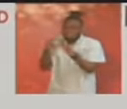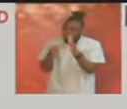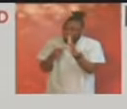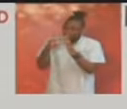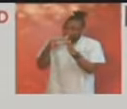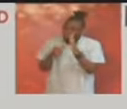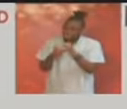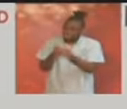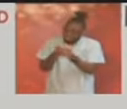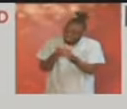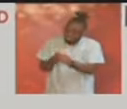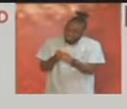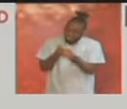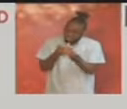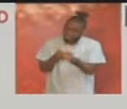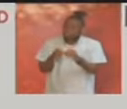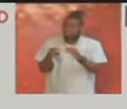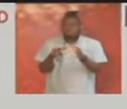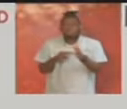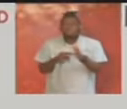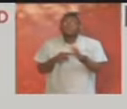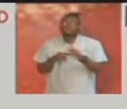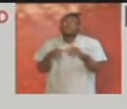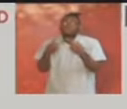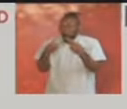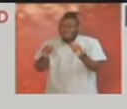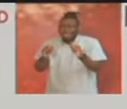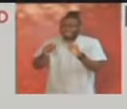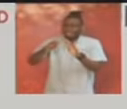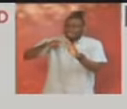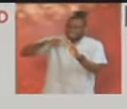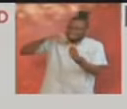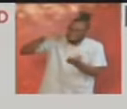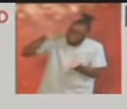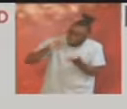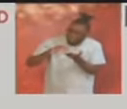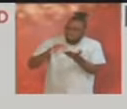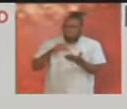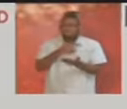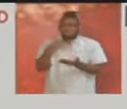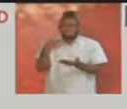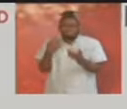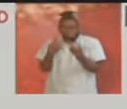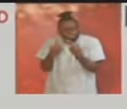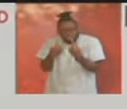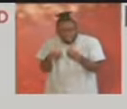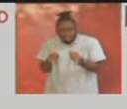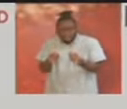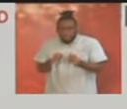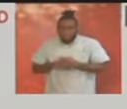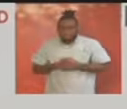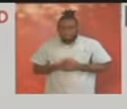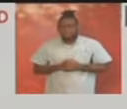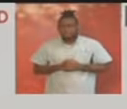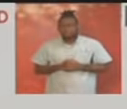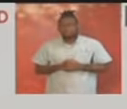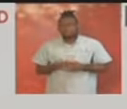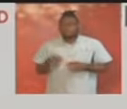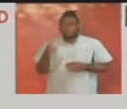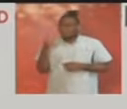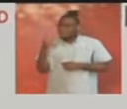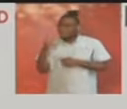the behaviors, to the risk reduction strategies that we have been advocating for the last year